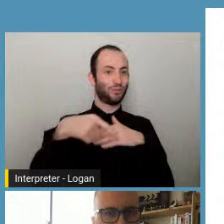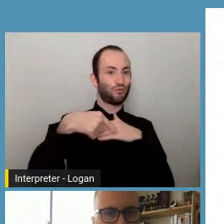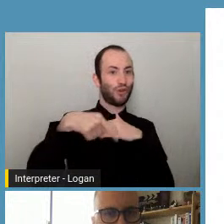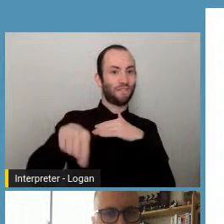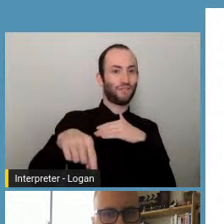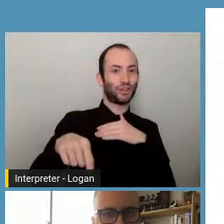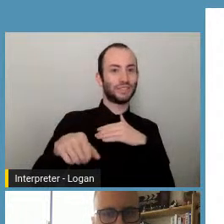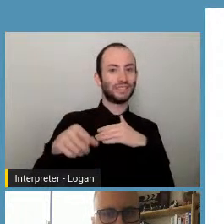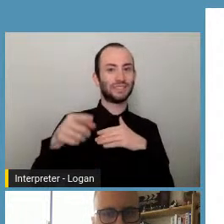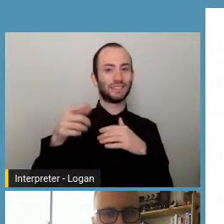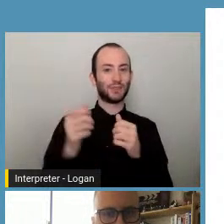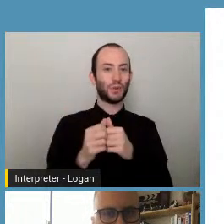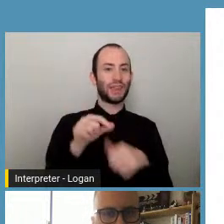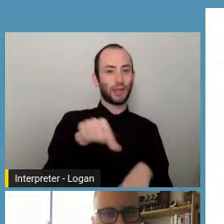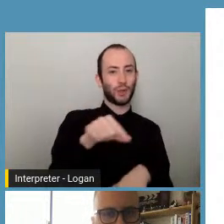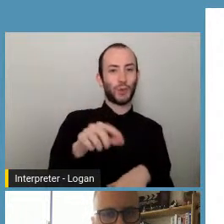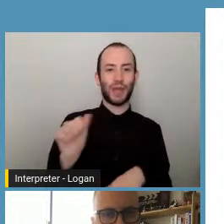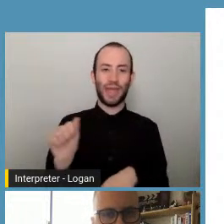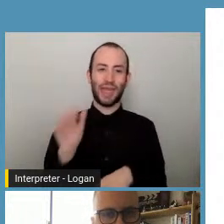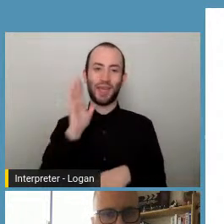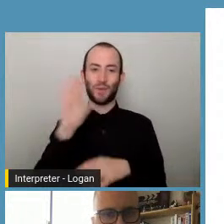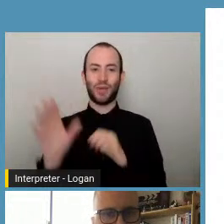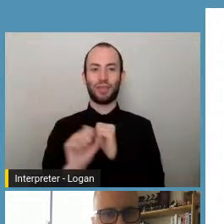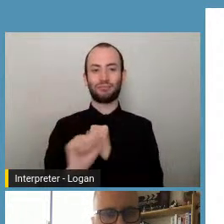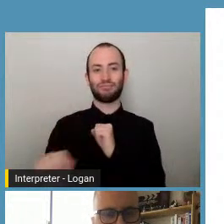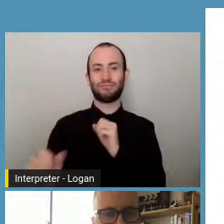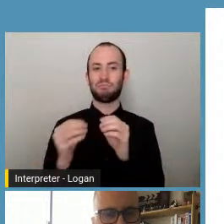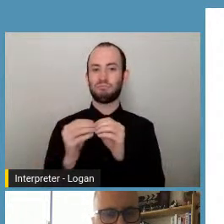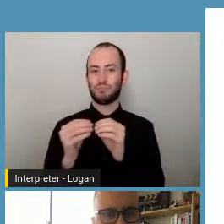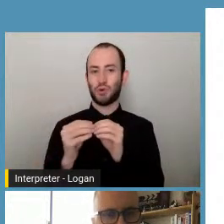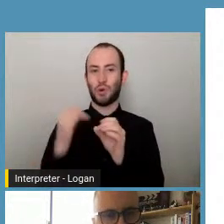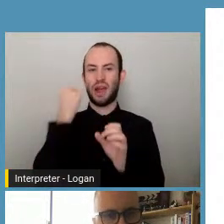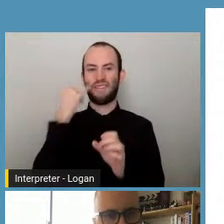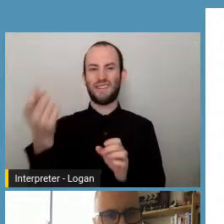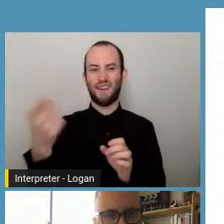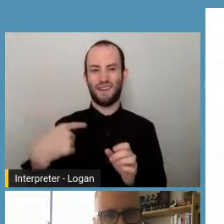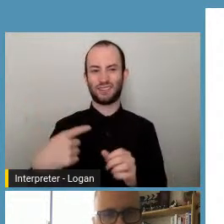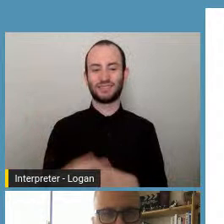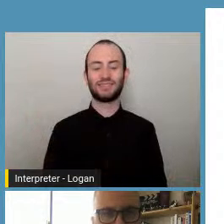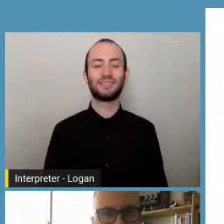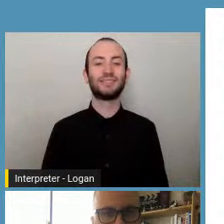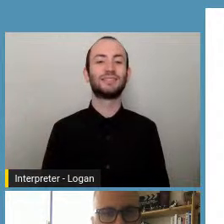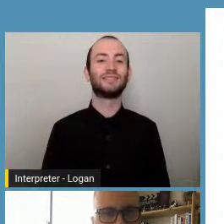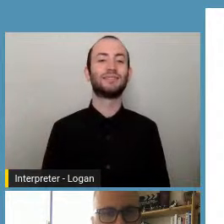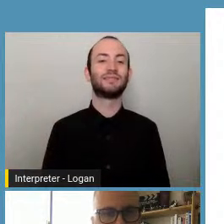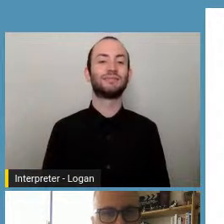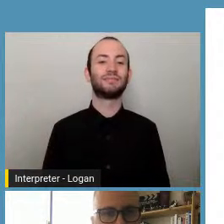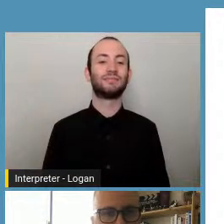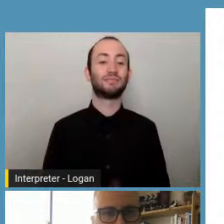during the Q&A. Same for the color contrast checking tool. Corey, over to you.